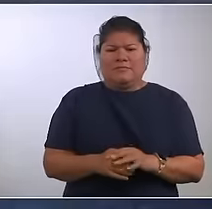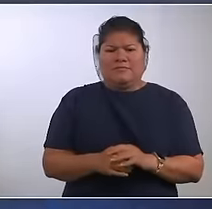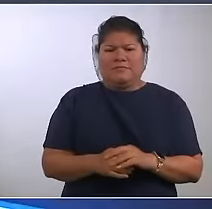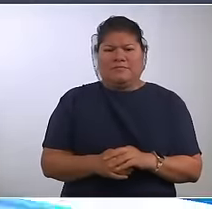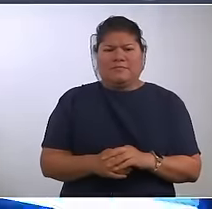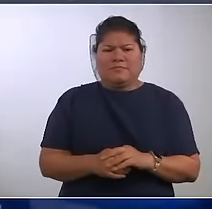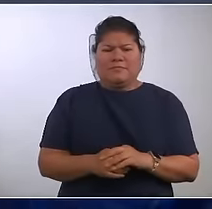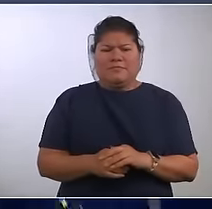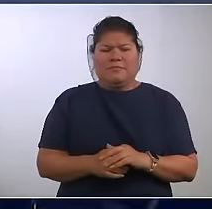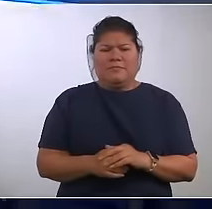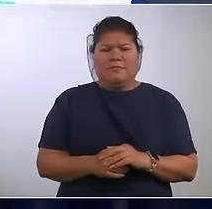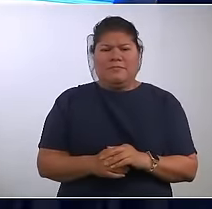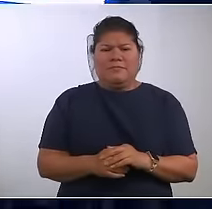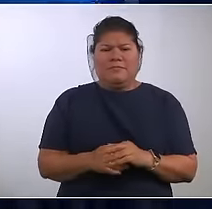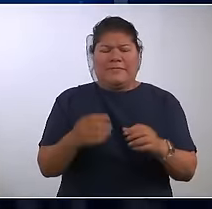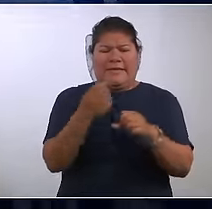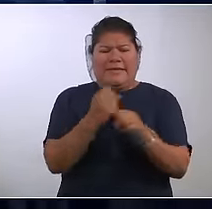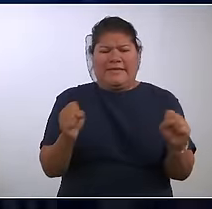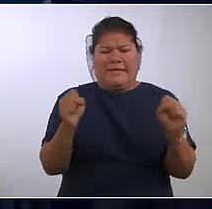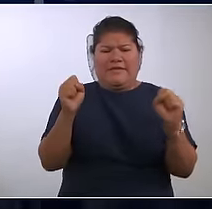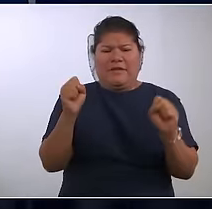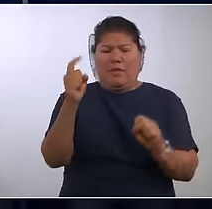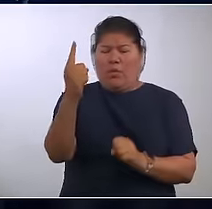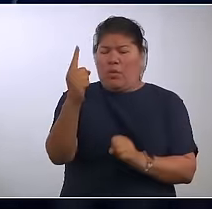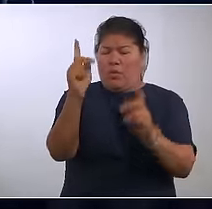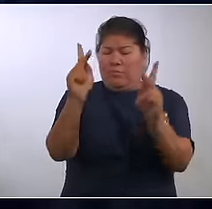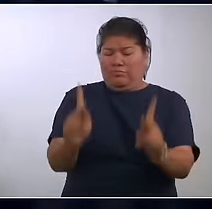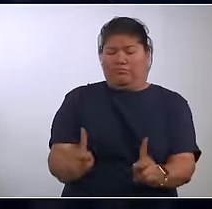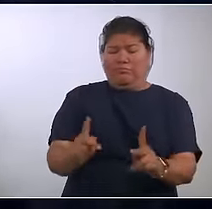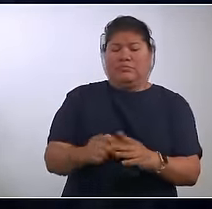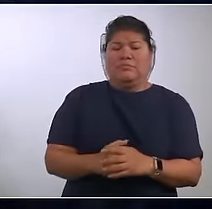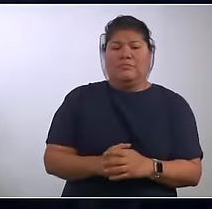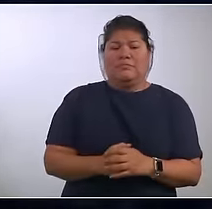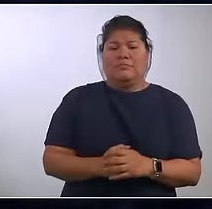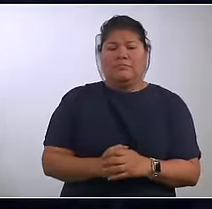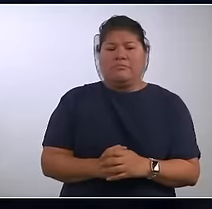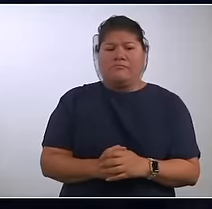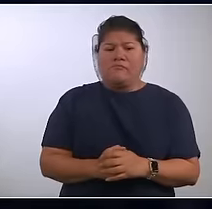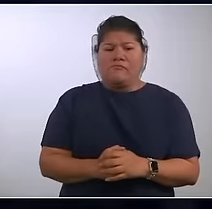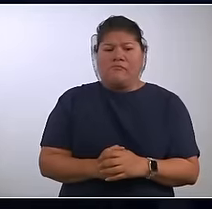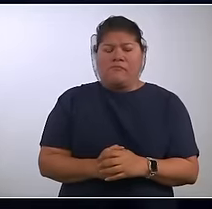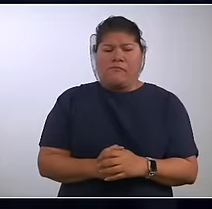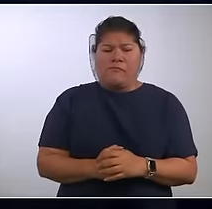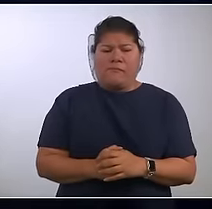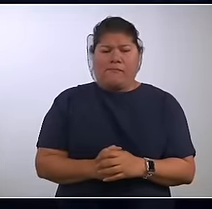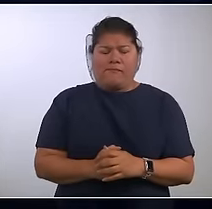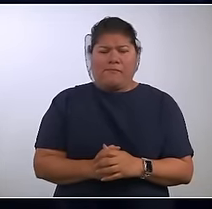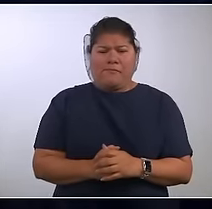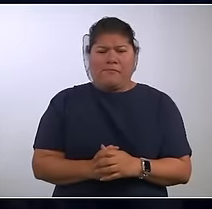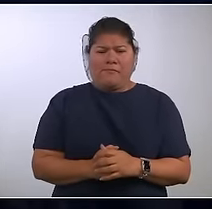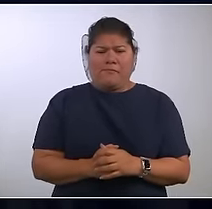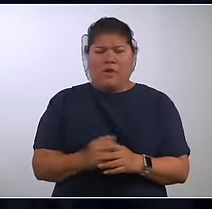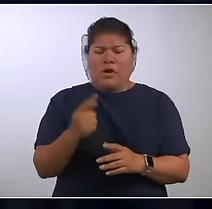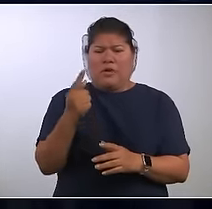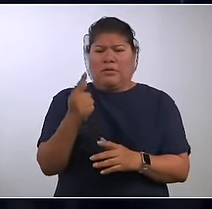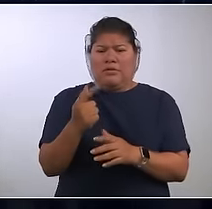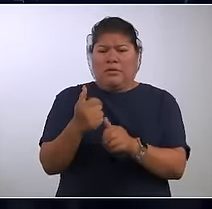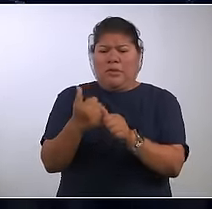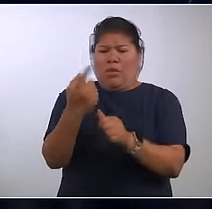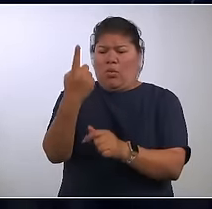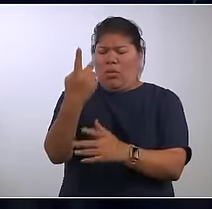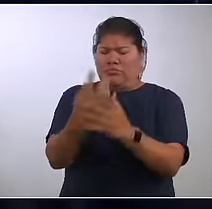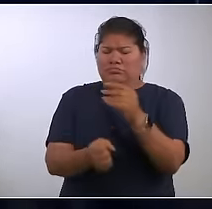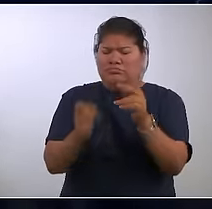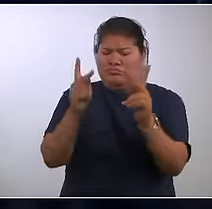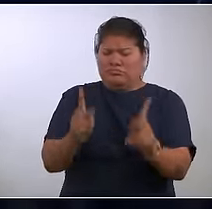lo que realmente importa. The salvation of that one soul. Es la salvación de esa alma. That one lost person.